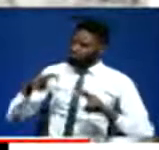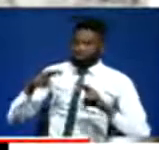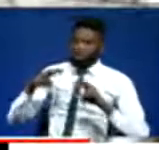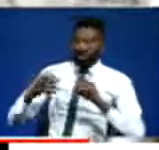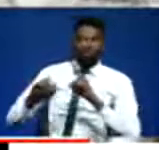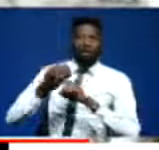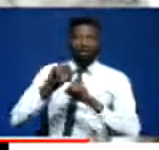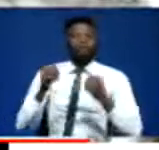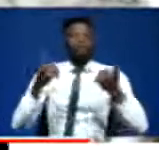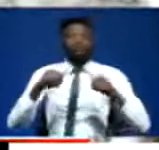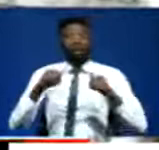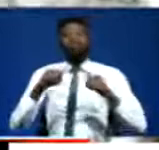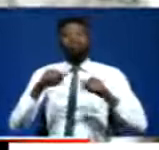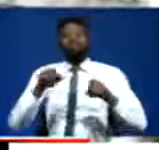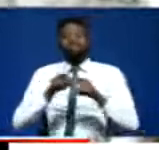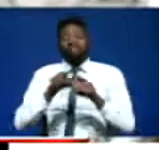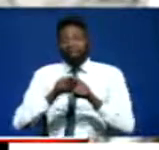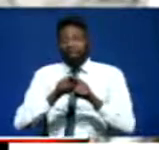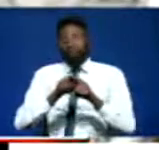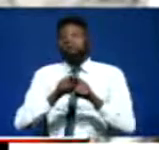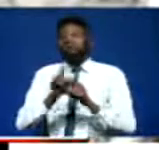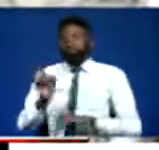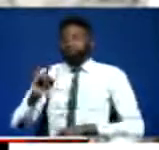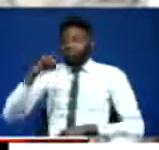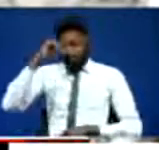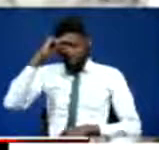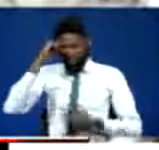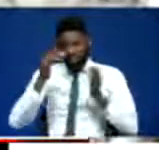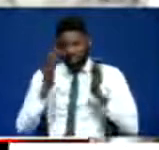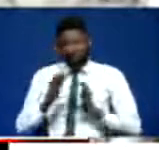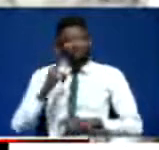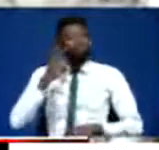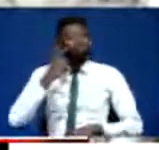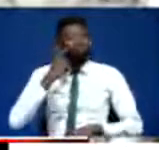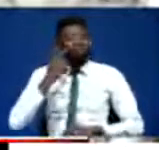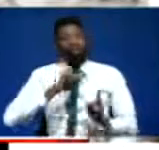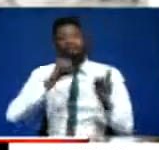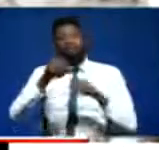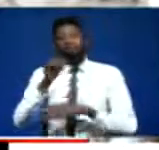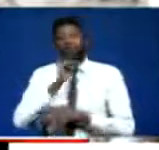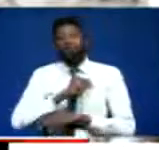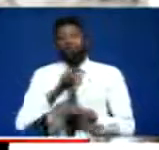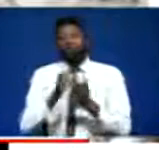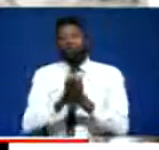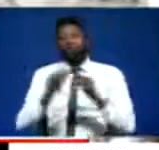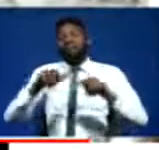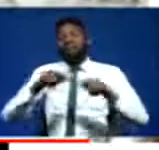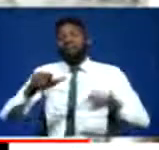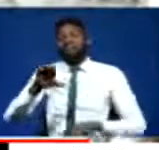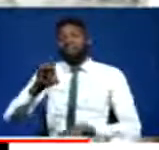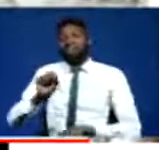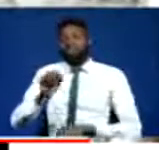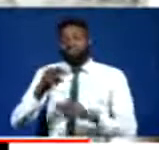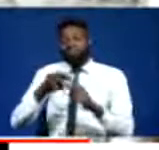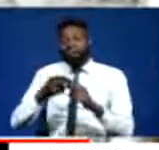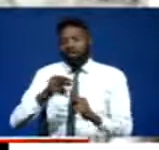course of the day, the Nairobi Governor Johnson Sakaja has been able to come here in the company of the Land CS, Zakaria Mwangi, and they're saying they will